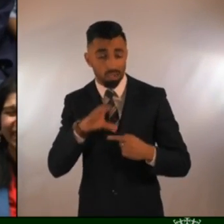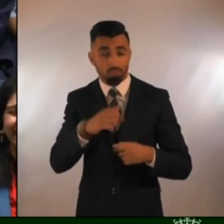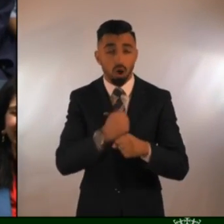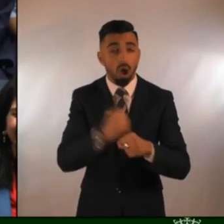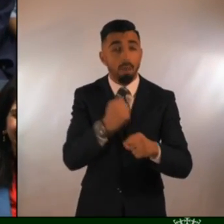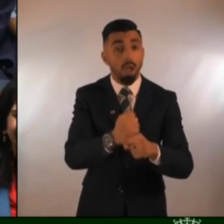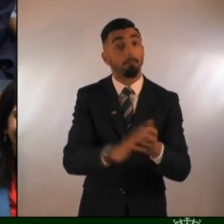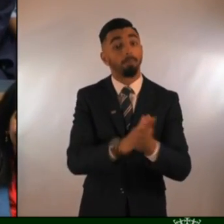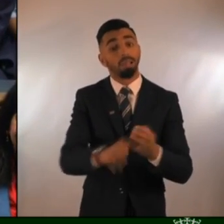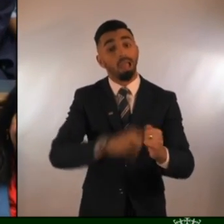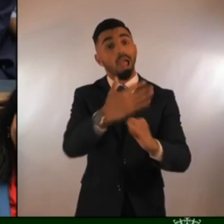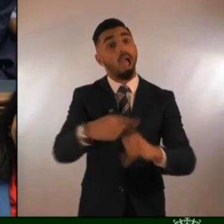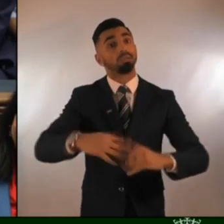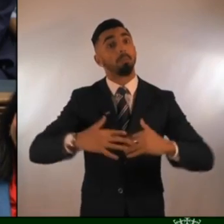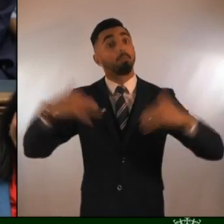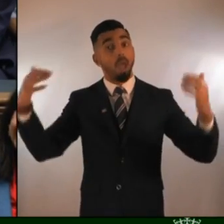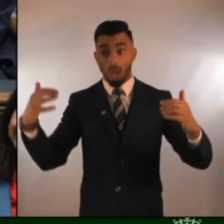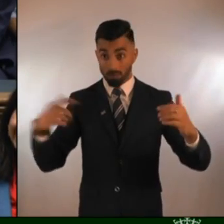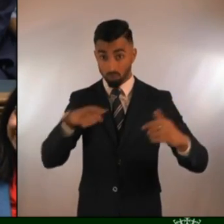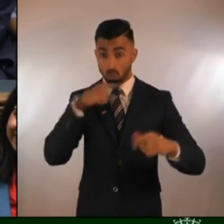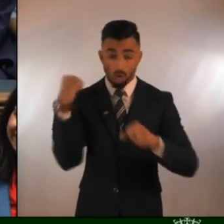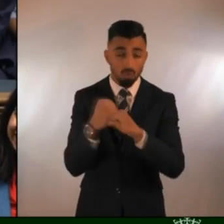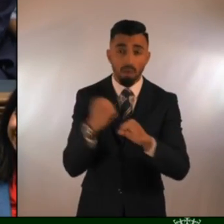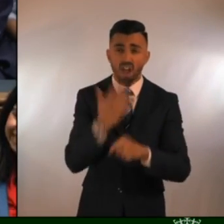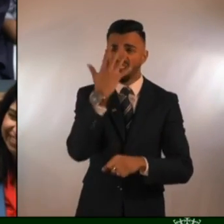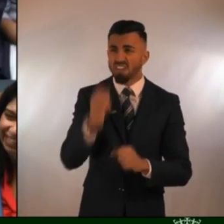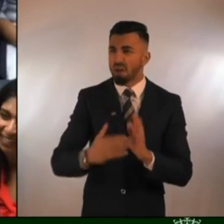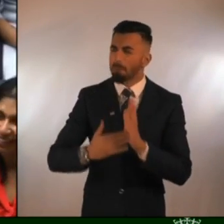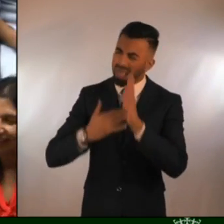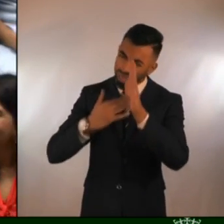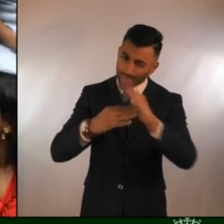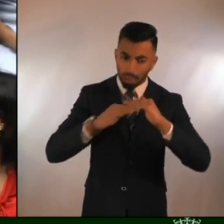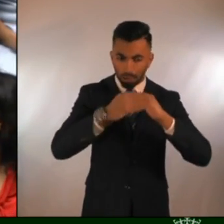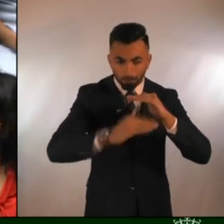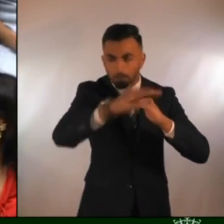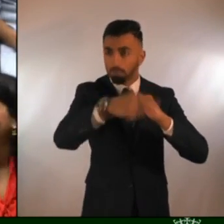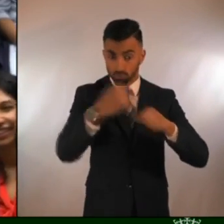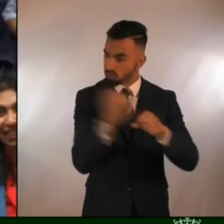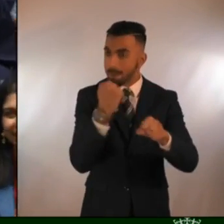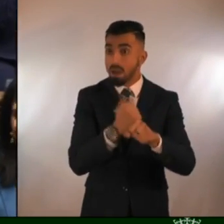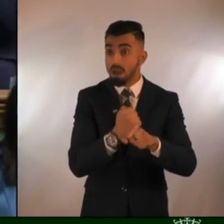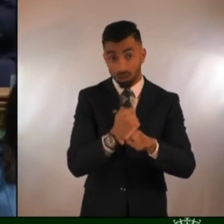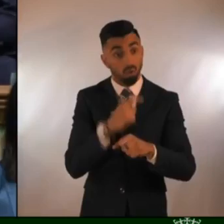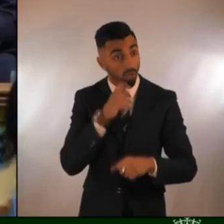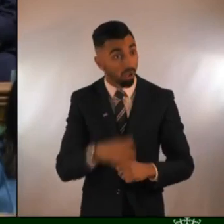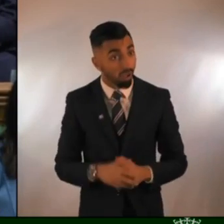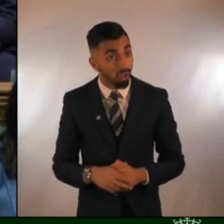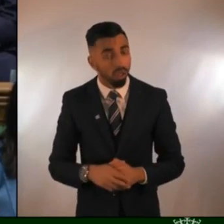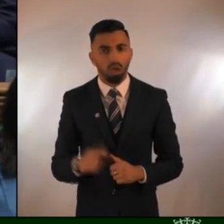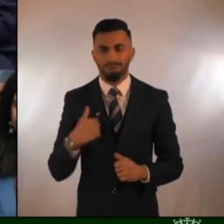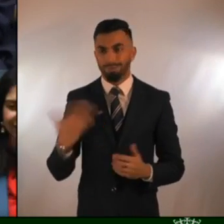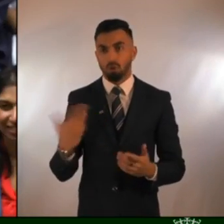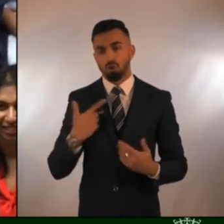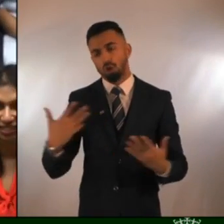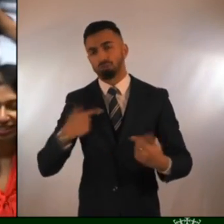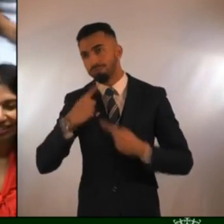potholes. The details of all these road schemes that I'm funding will be published later today, and I thank my right honourable friend, the Transport Secretary,